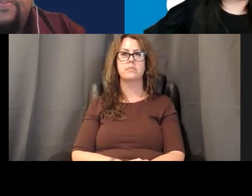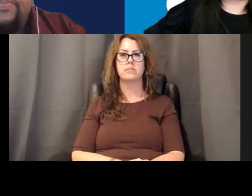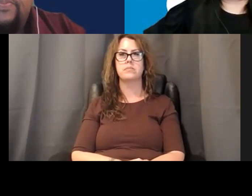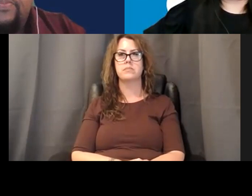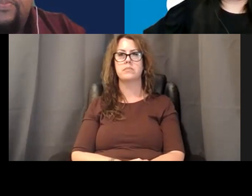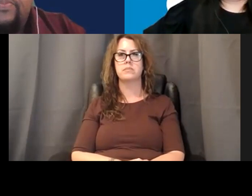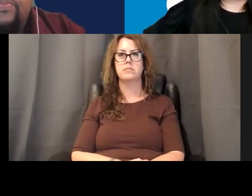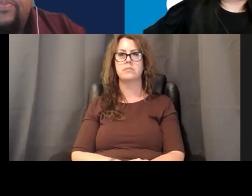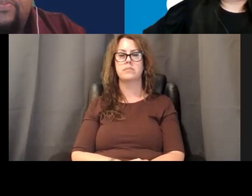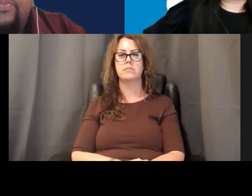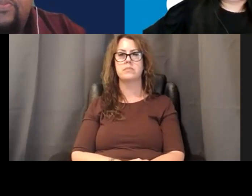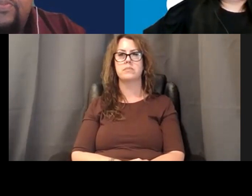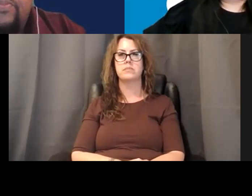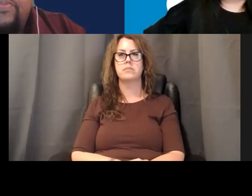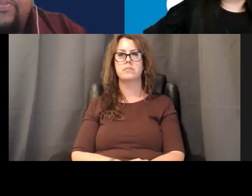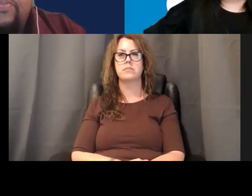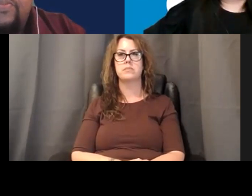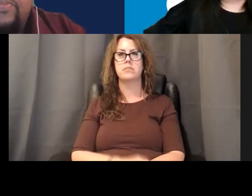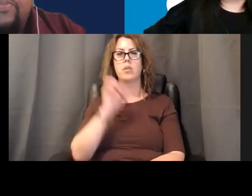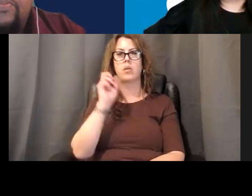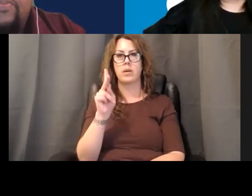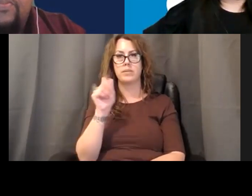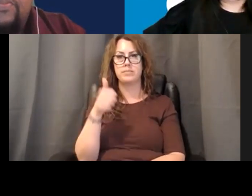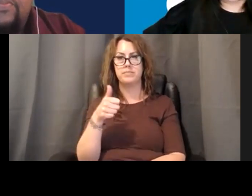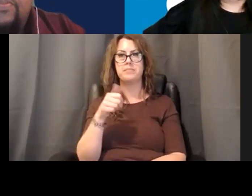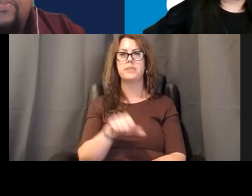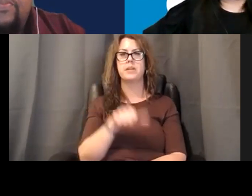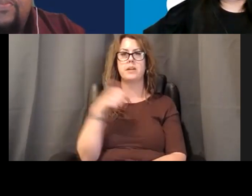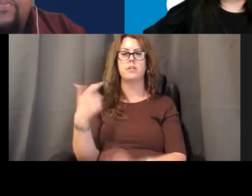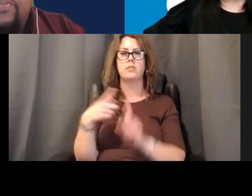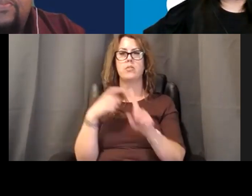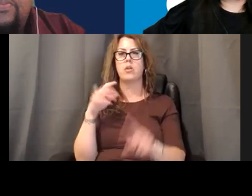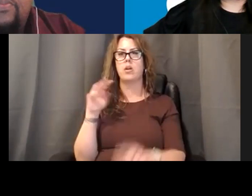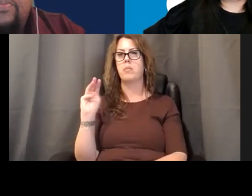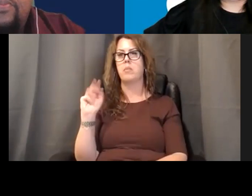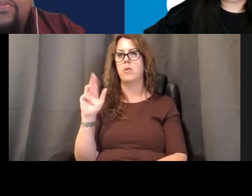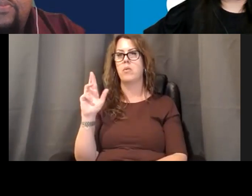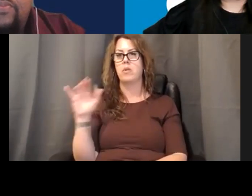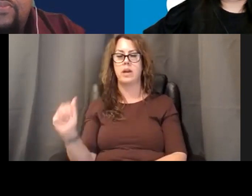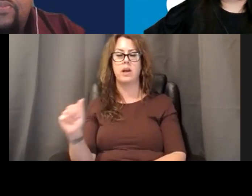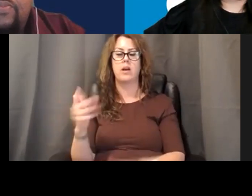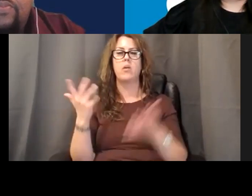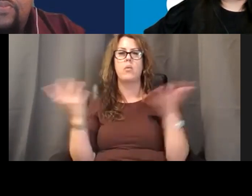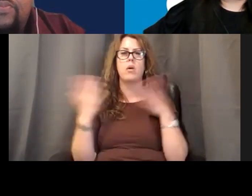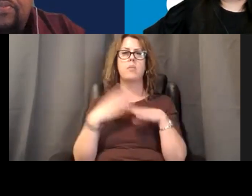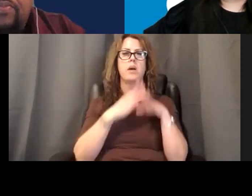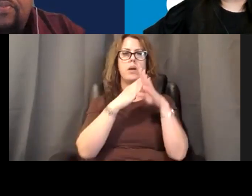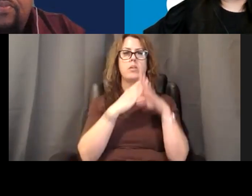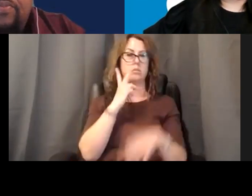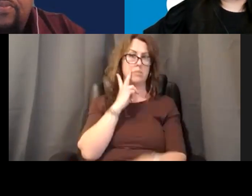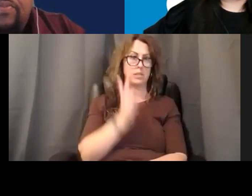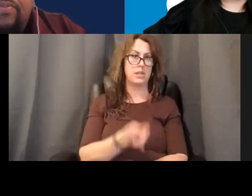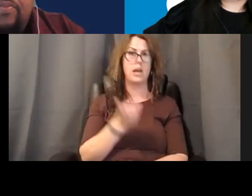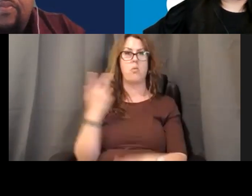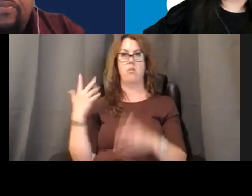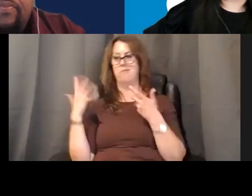Great, thank you. And then there's another question from Maria. What barriers do you see or have seen that gets in the way